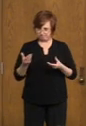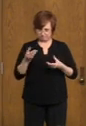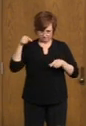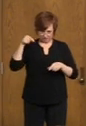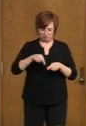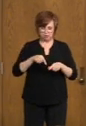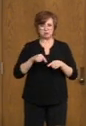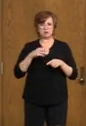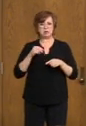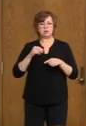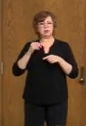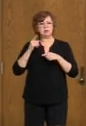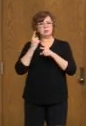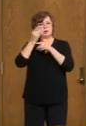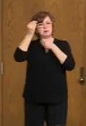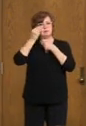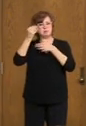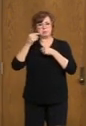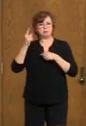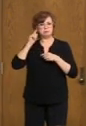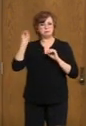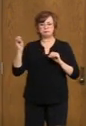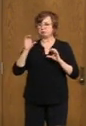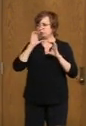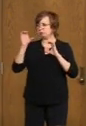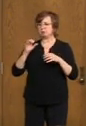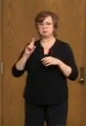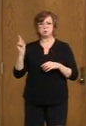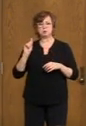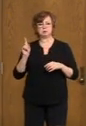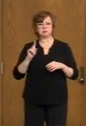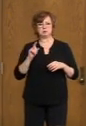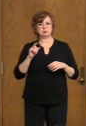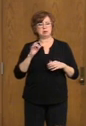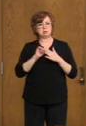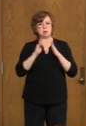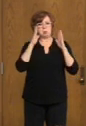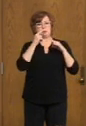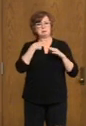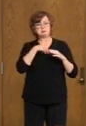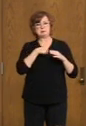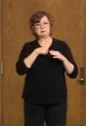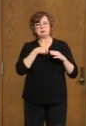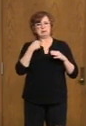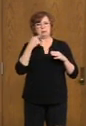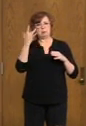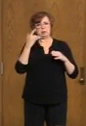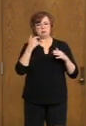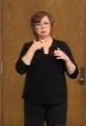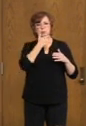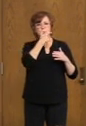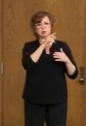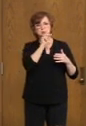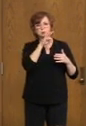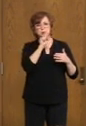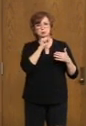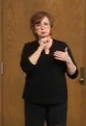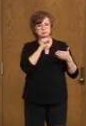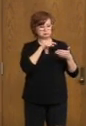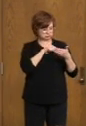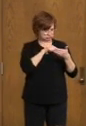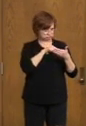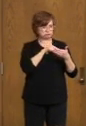vaccines. So it's pretty concerning this morning when we learned via newscast that we may have a shipment of